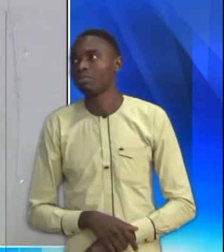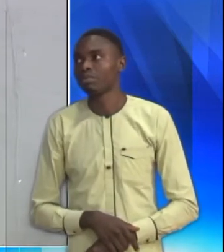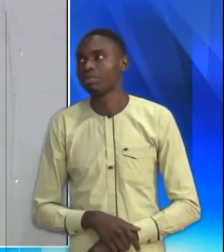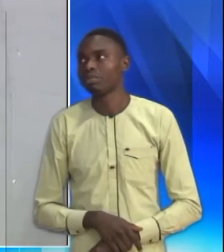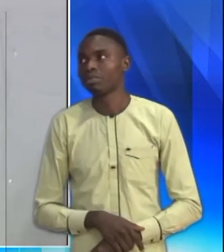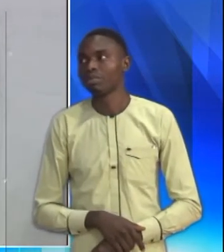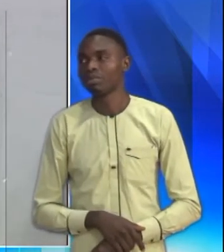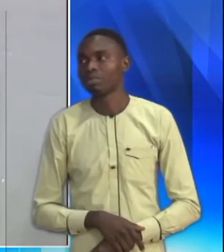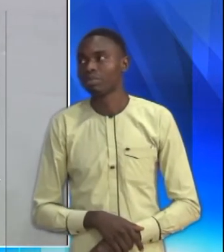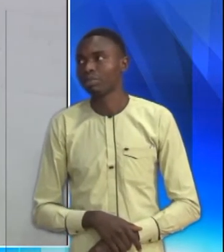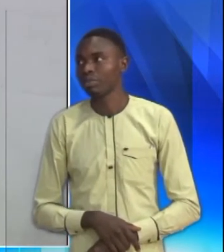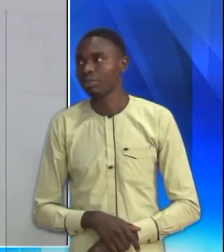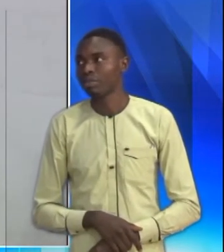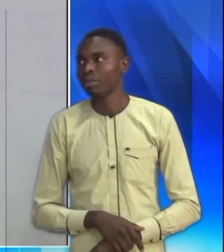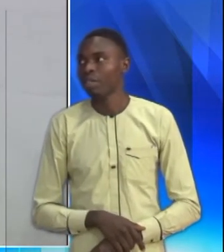motion